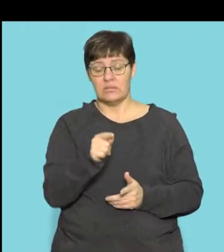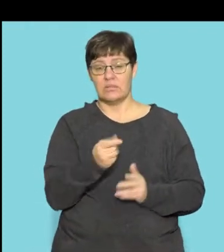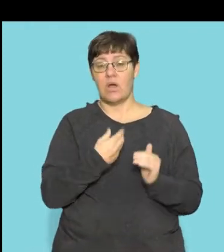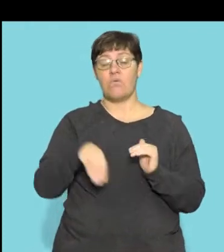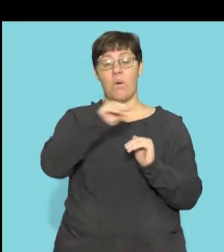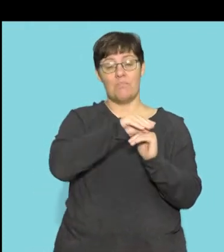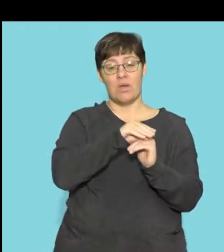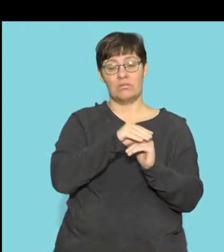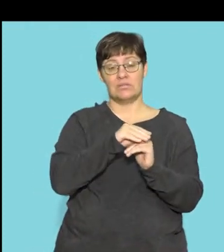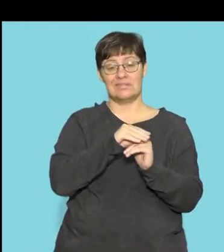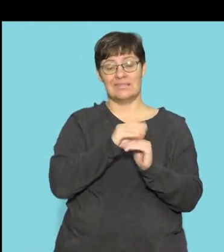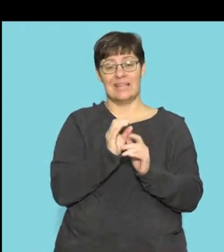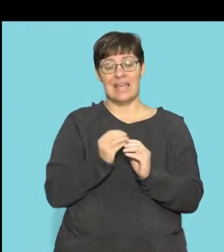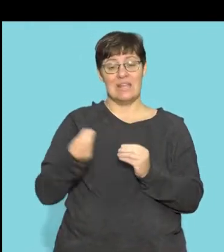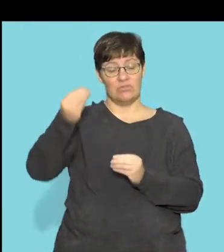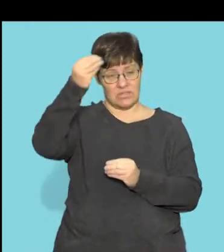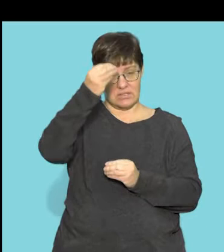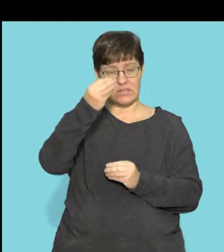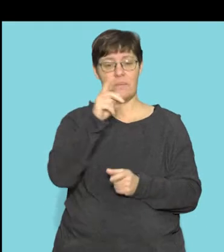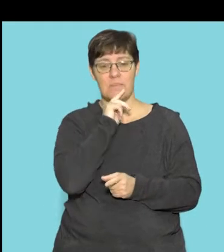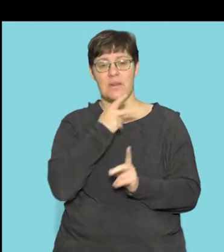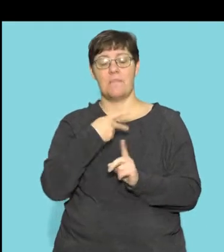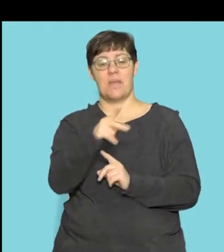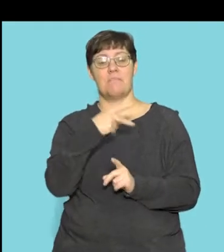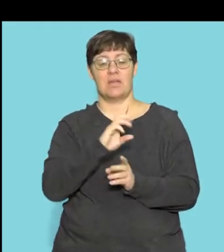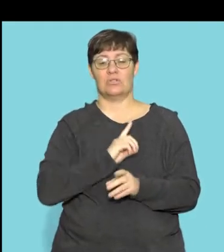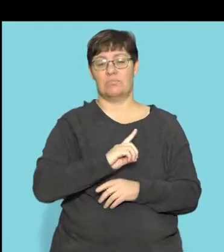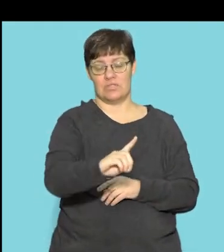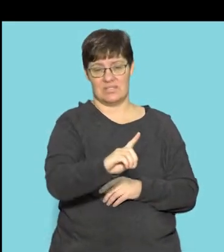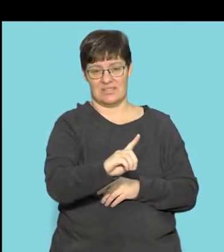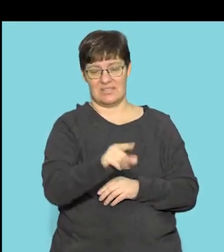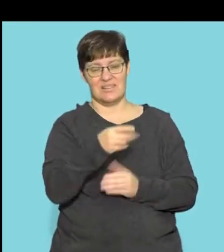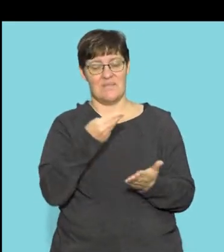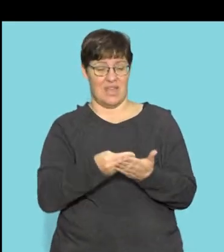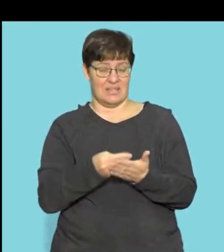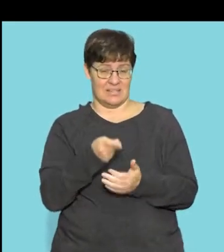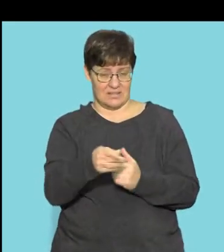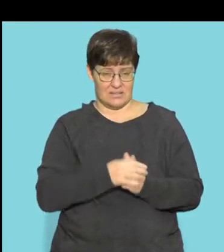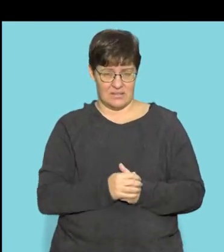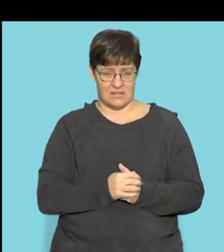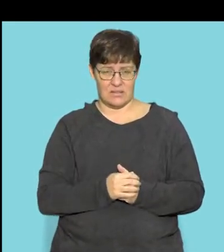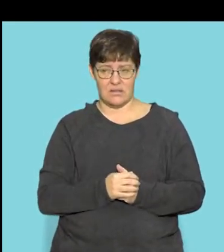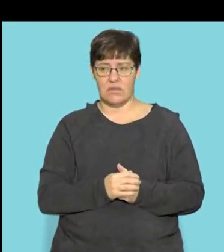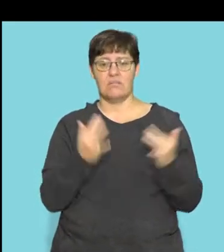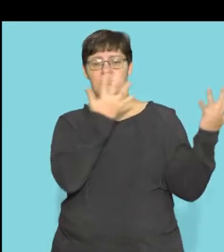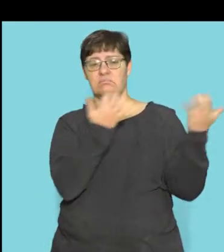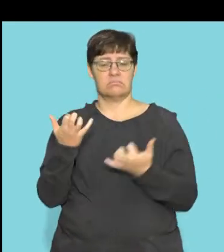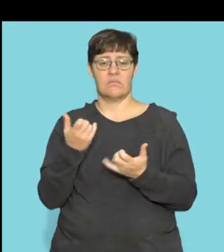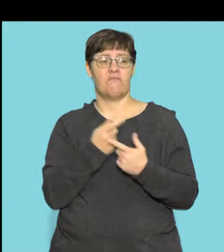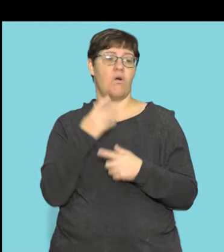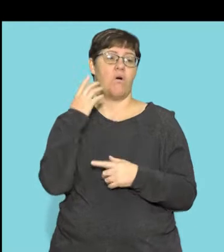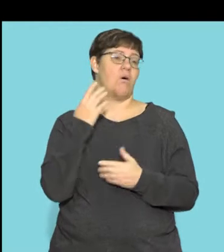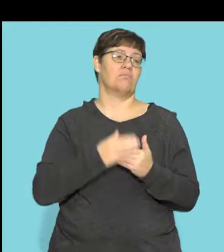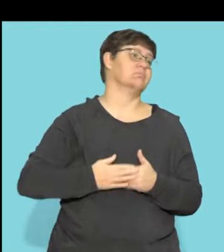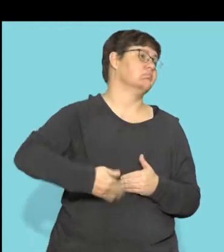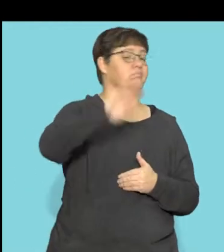is normally paid on the money deposited into the fund. So we don't just calculate interest for the rest of